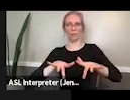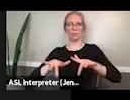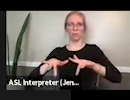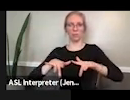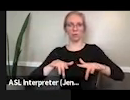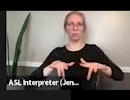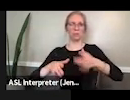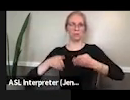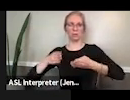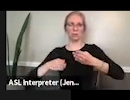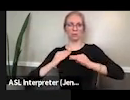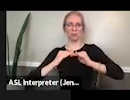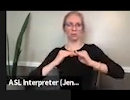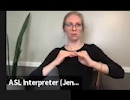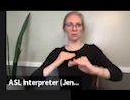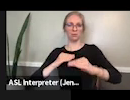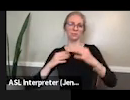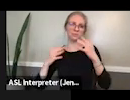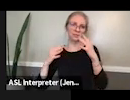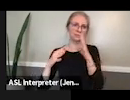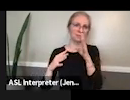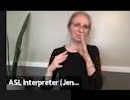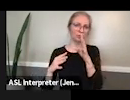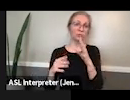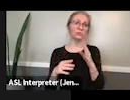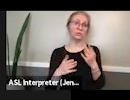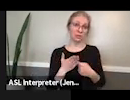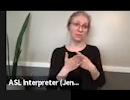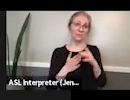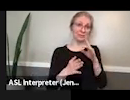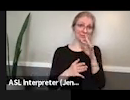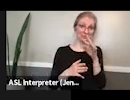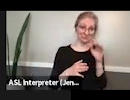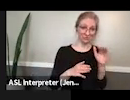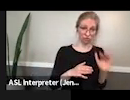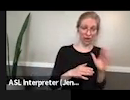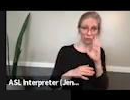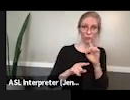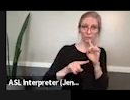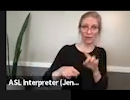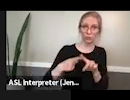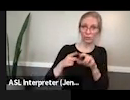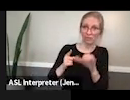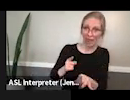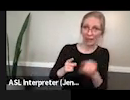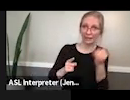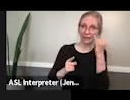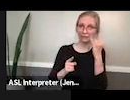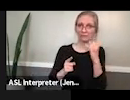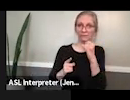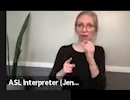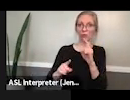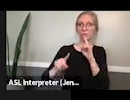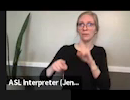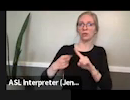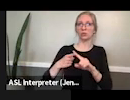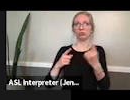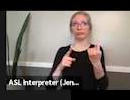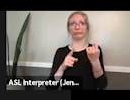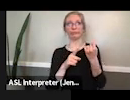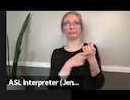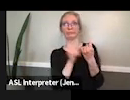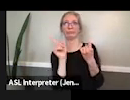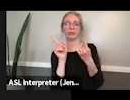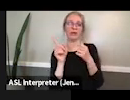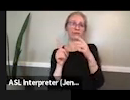But some kids will respond to that when they won't respond to a voice. Change it up on him. try to do